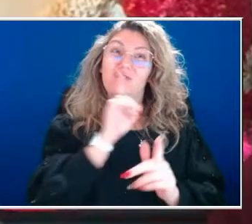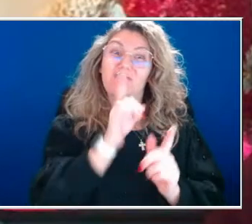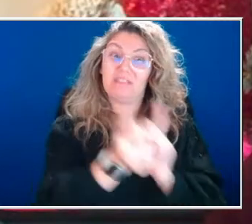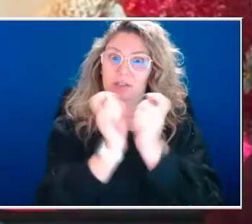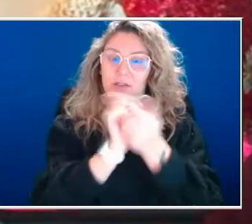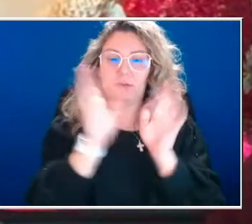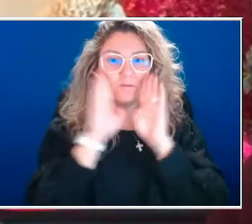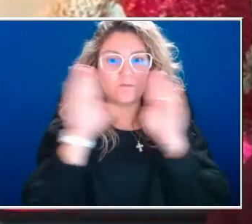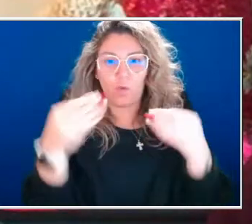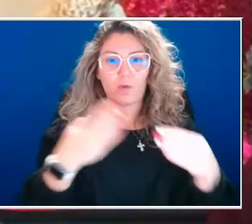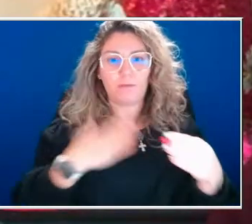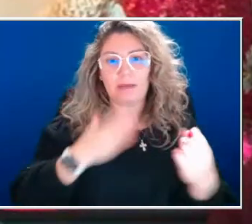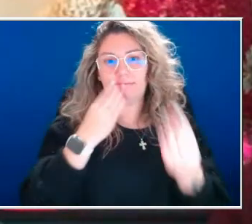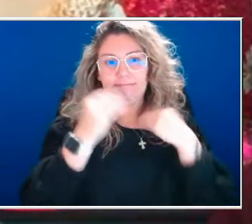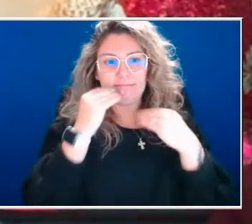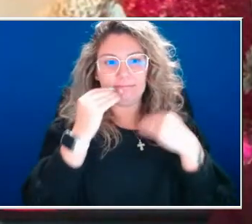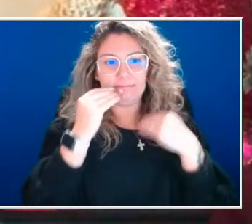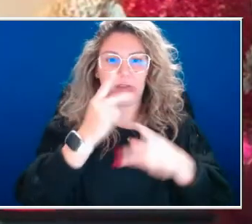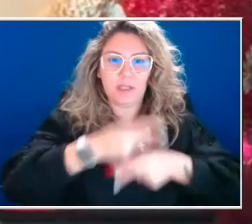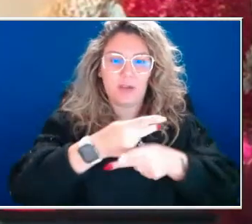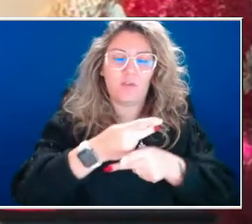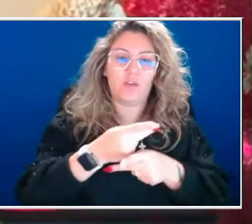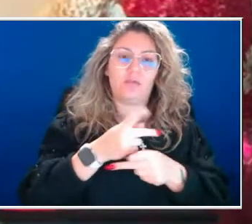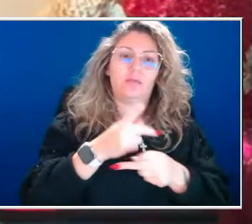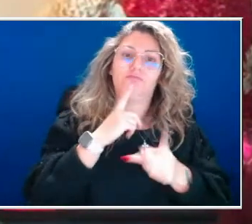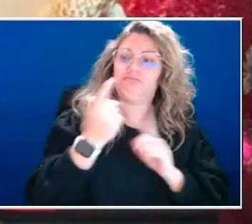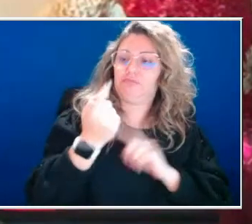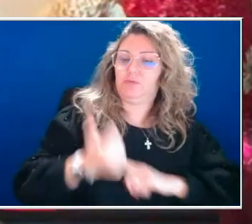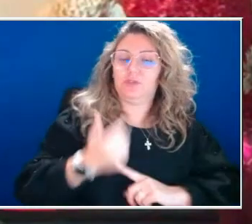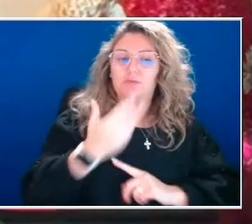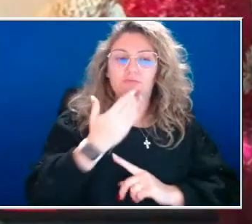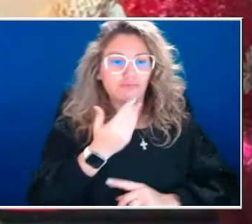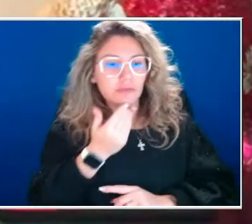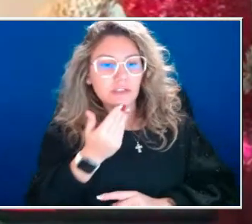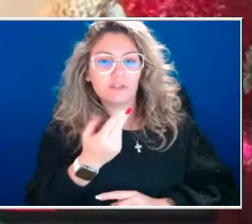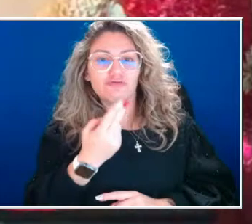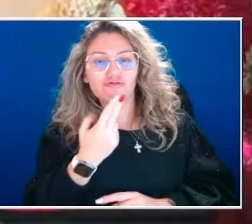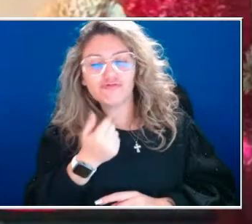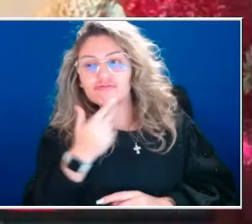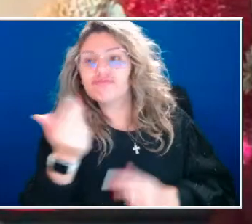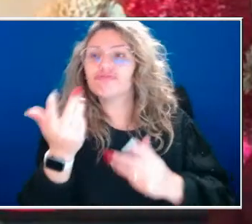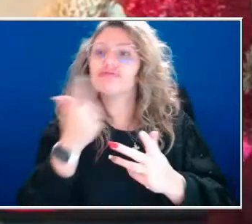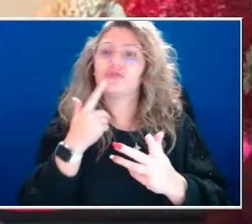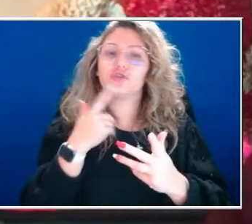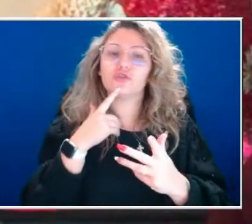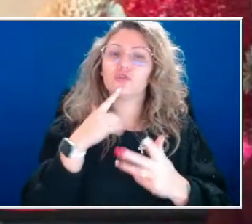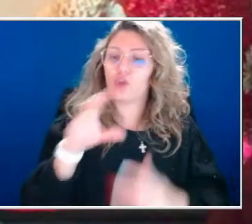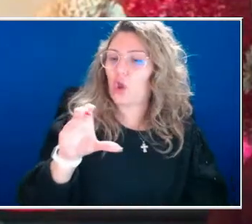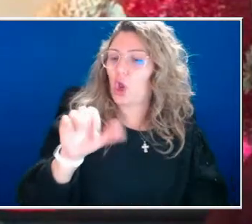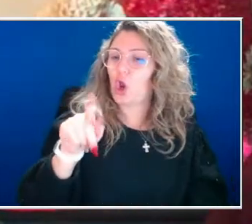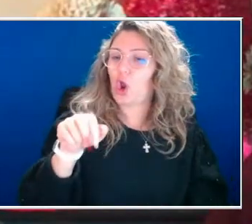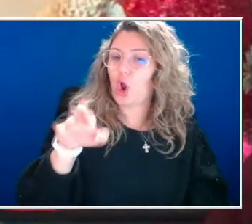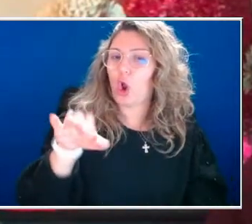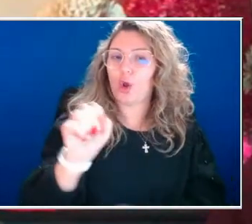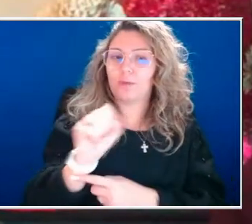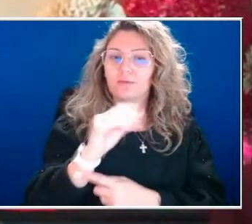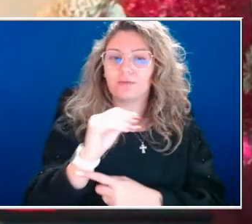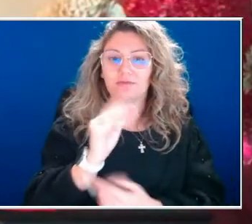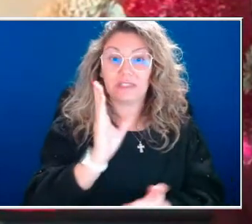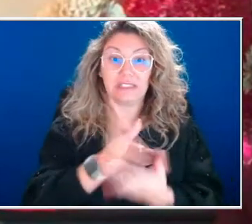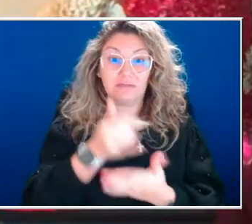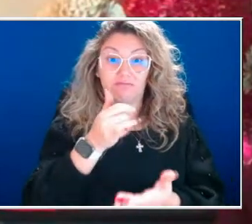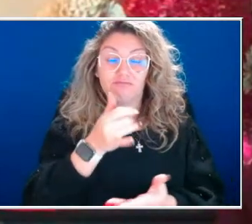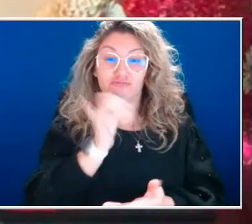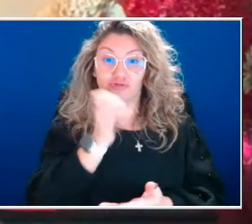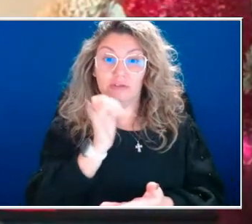carefully, really cutting back sweets, sugars, carbs, and I stopped drinking alcohol, which was